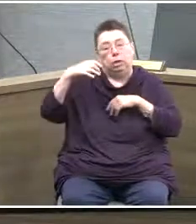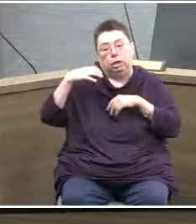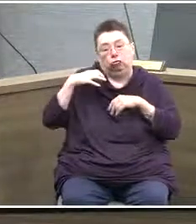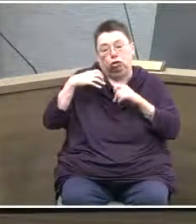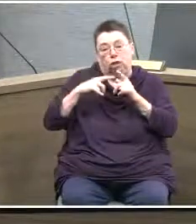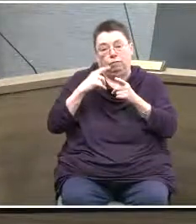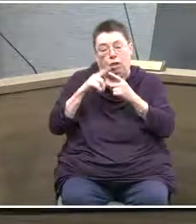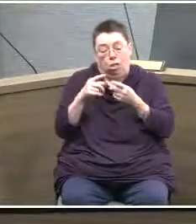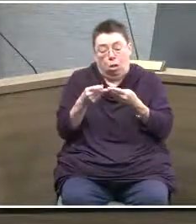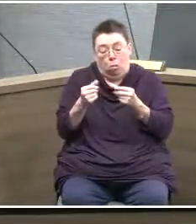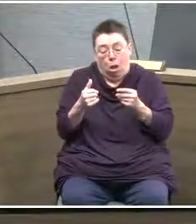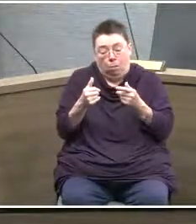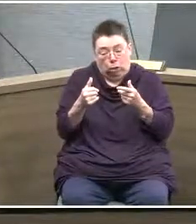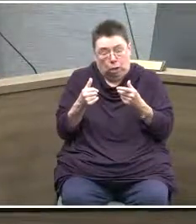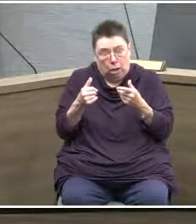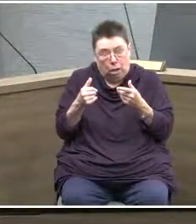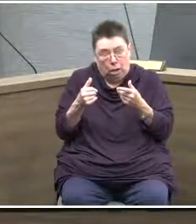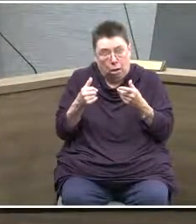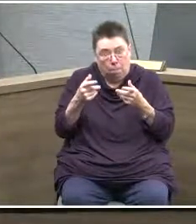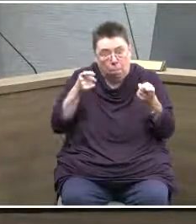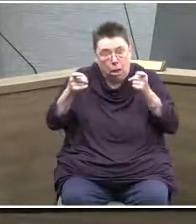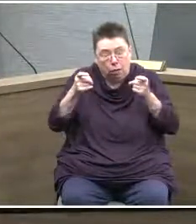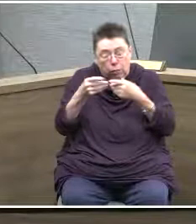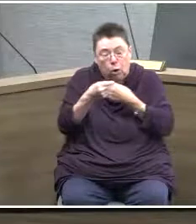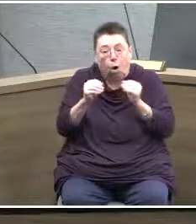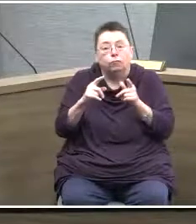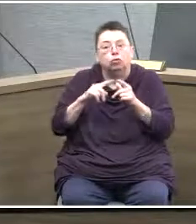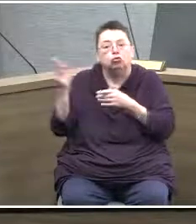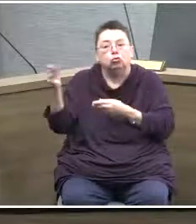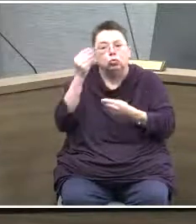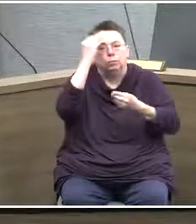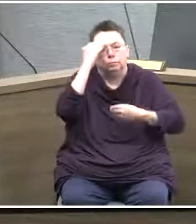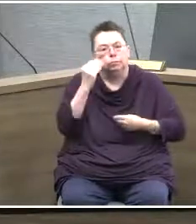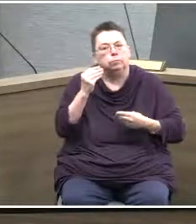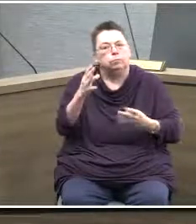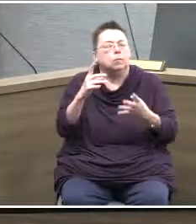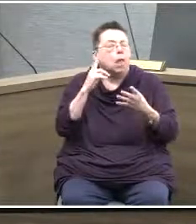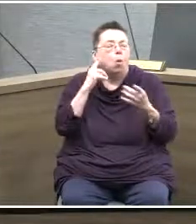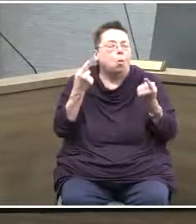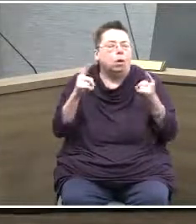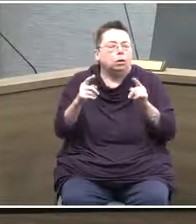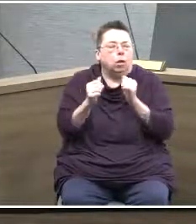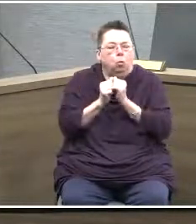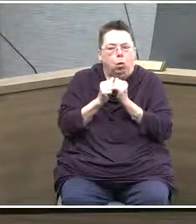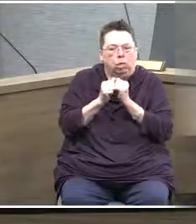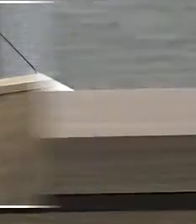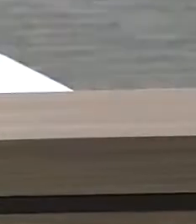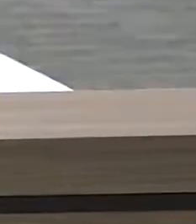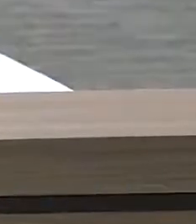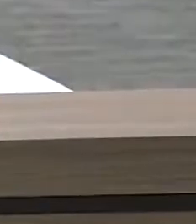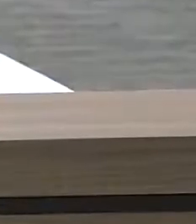Property and Asset Management Office, to provide an overview of the updates to the TSPs for these properties.